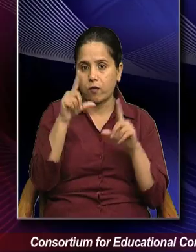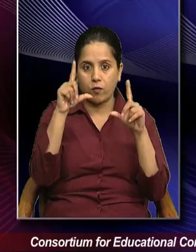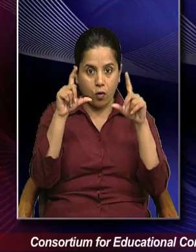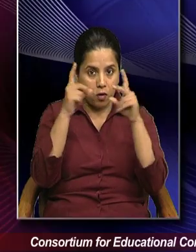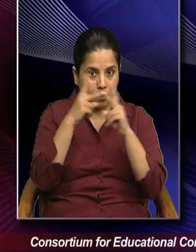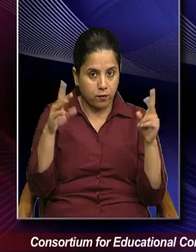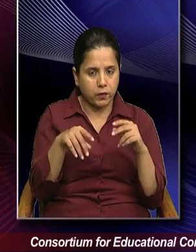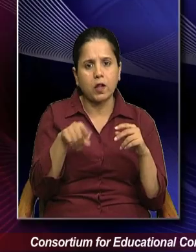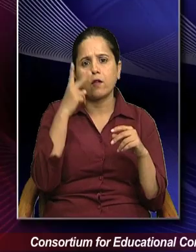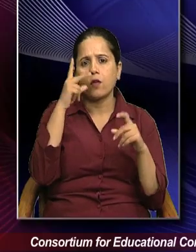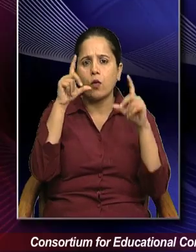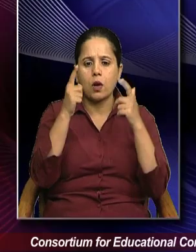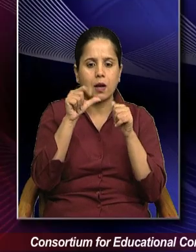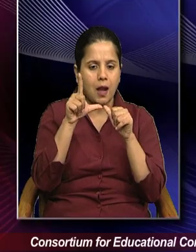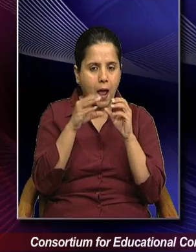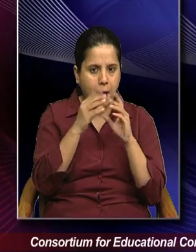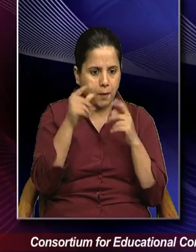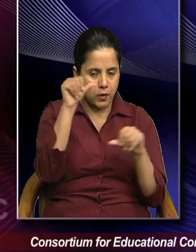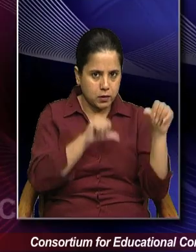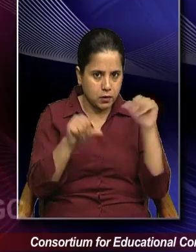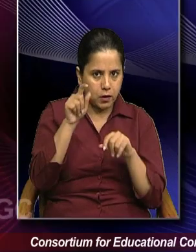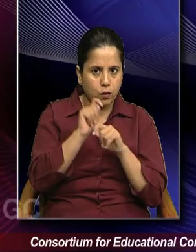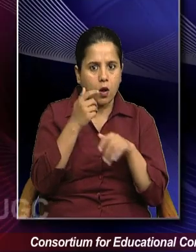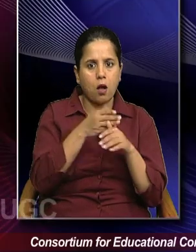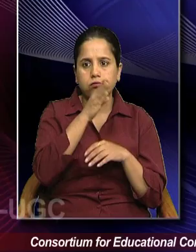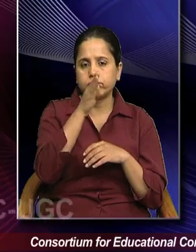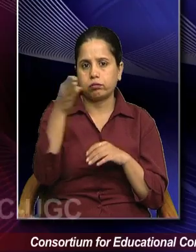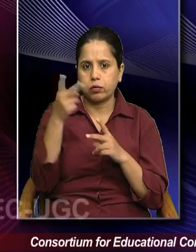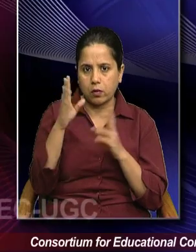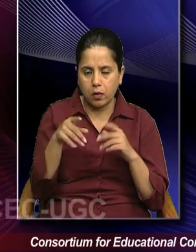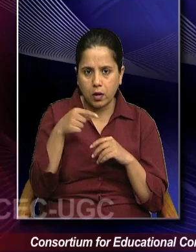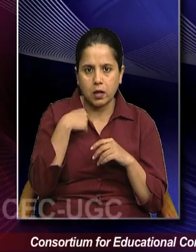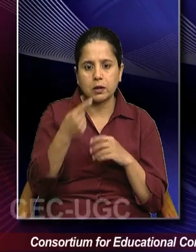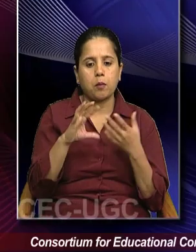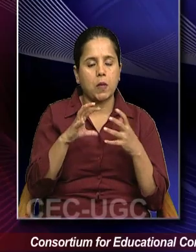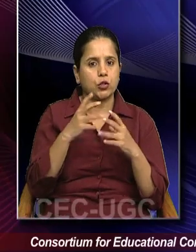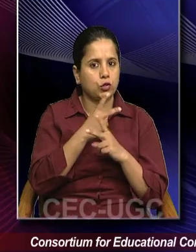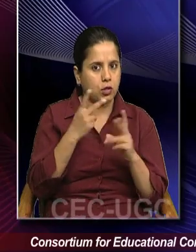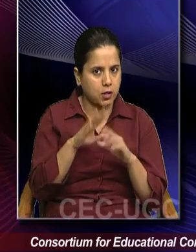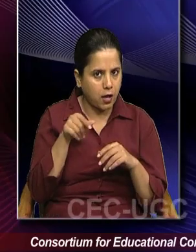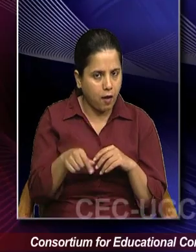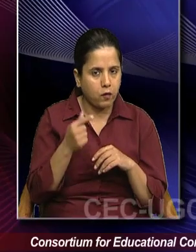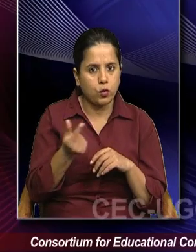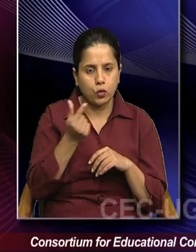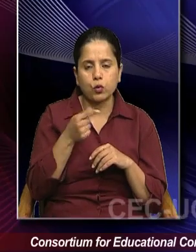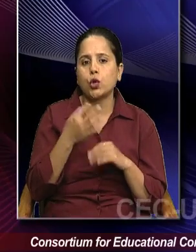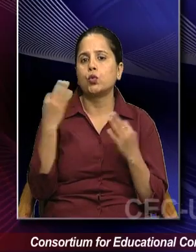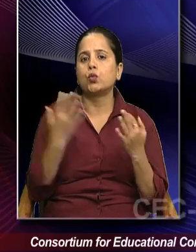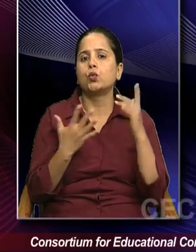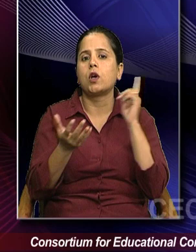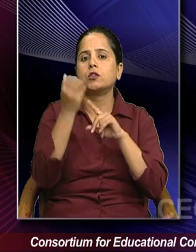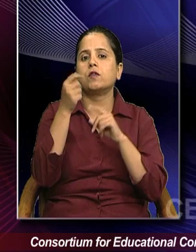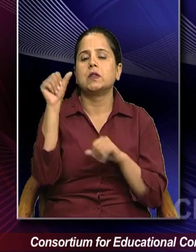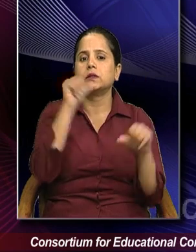photograph, you take visual from lab, scientists working in field, various kind of machines, a new achievement of